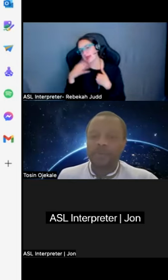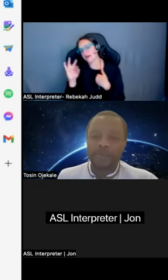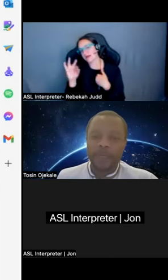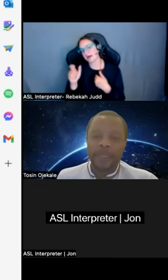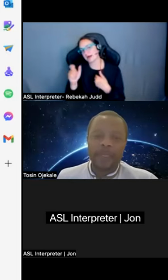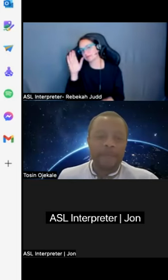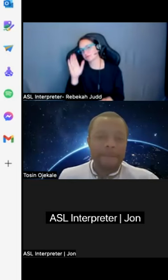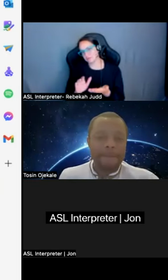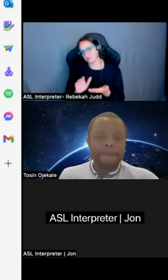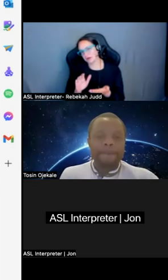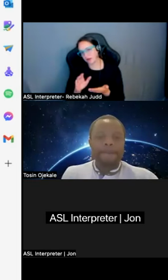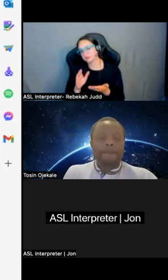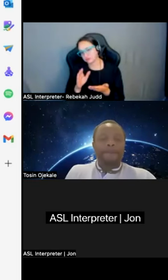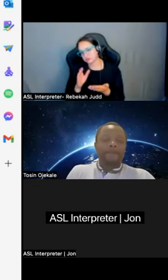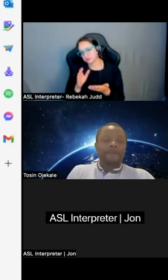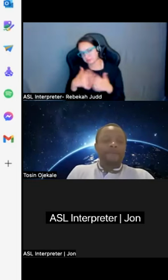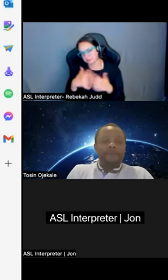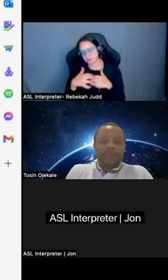well.